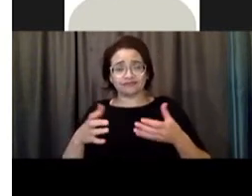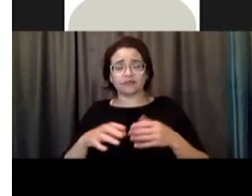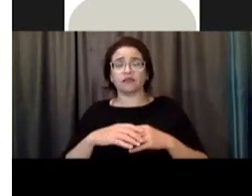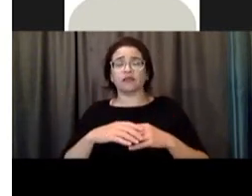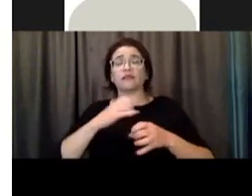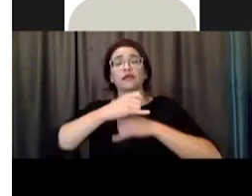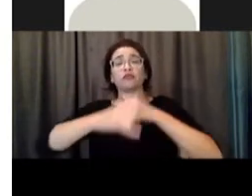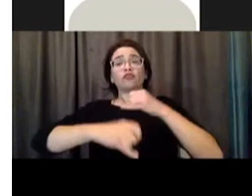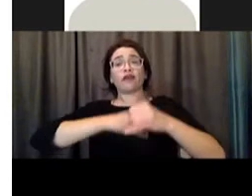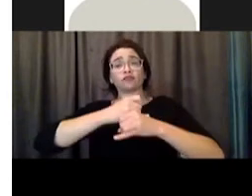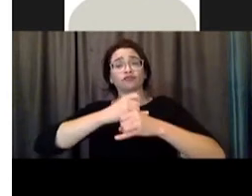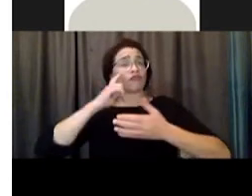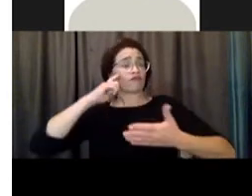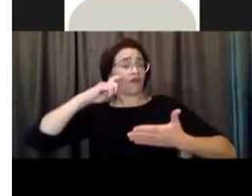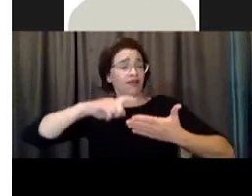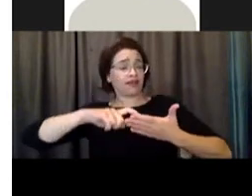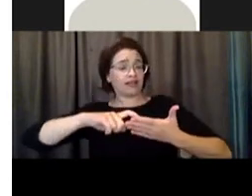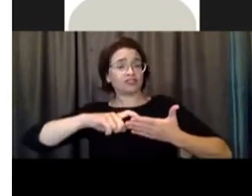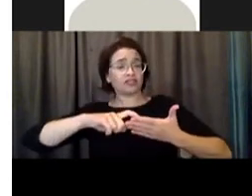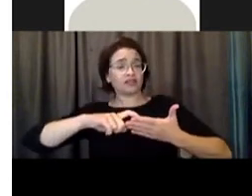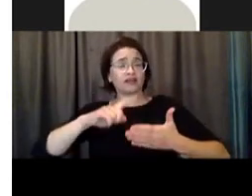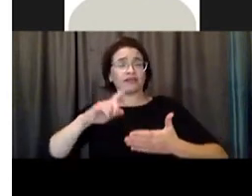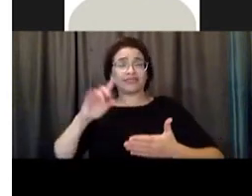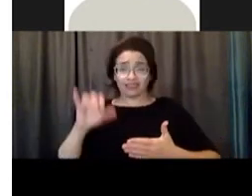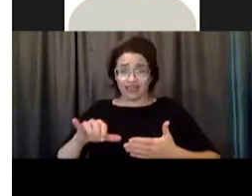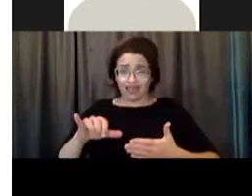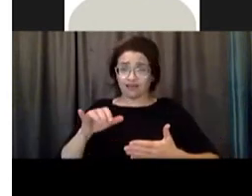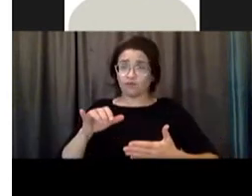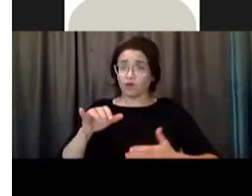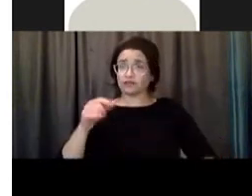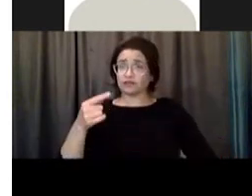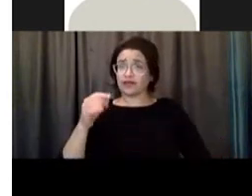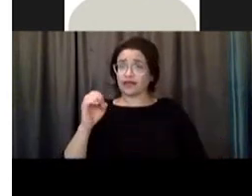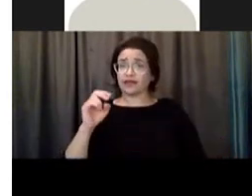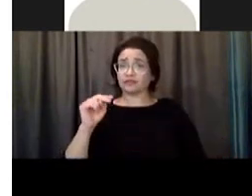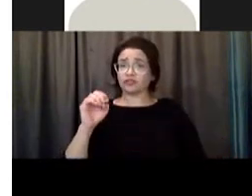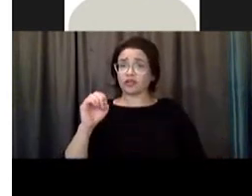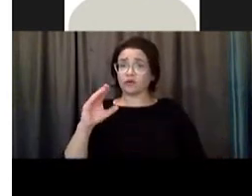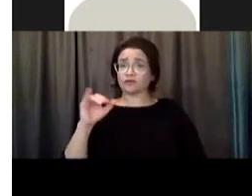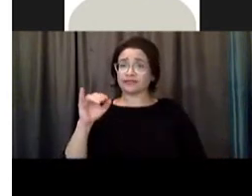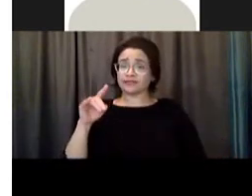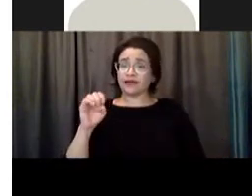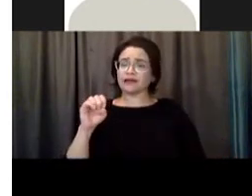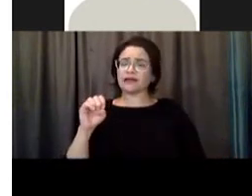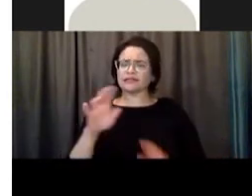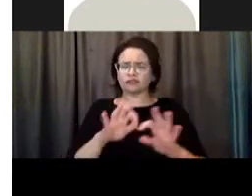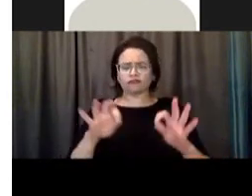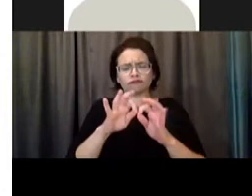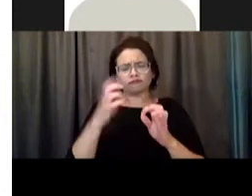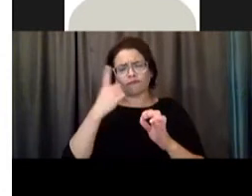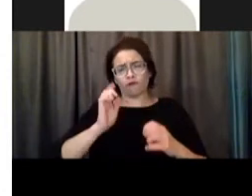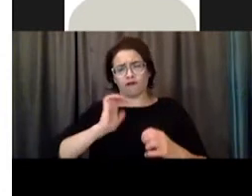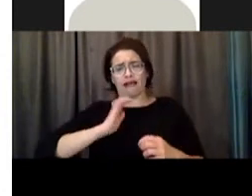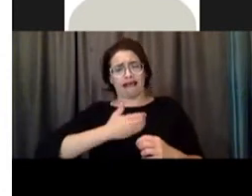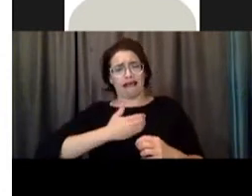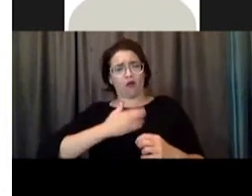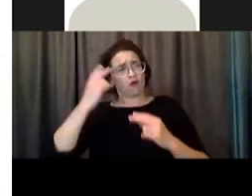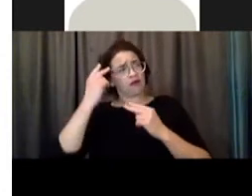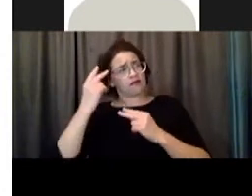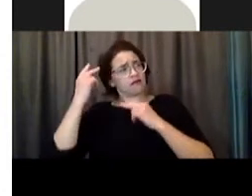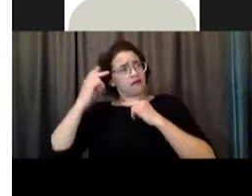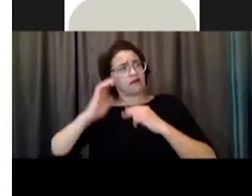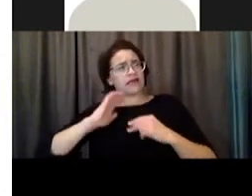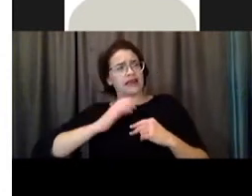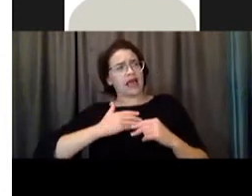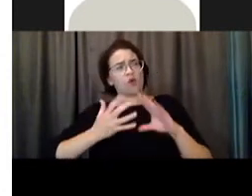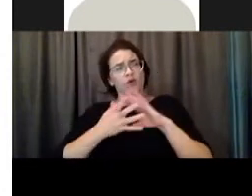as a genocide is crucial for our own memories and our own narratives. It is important when